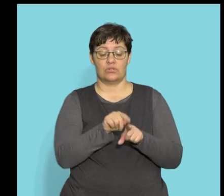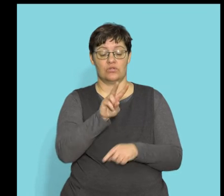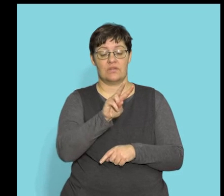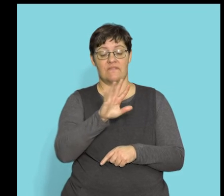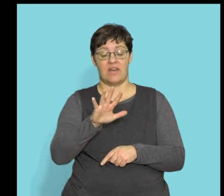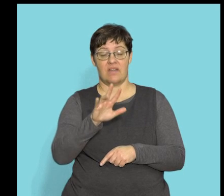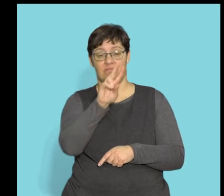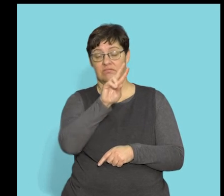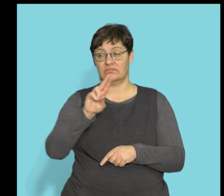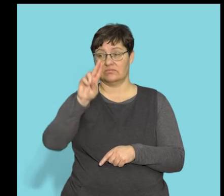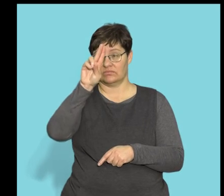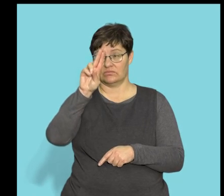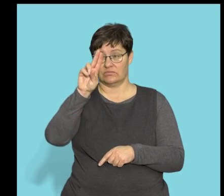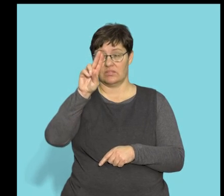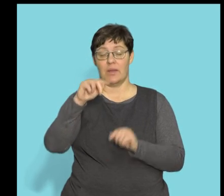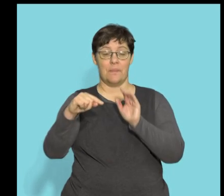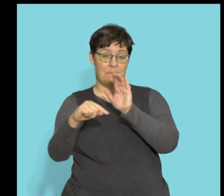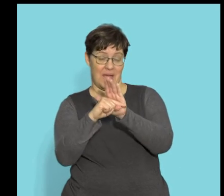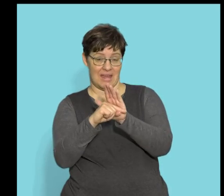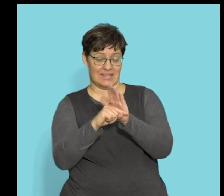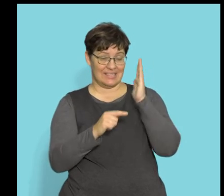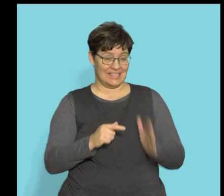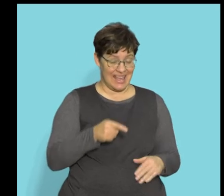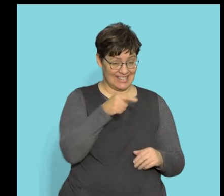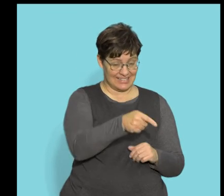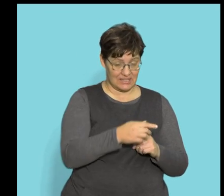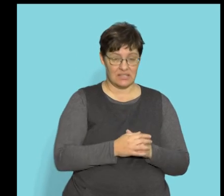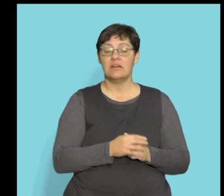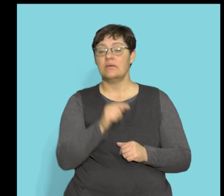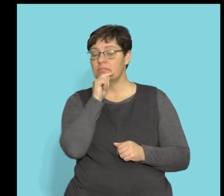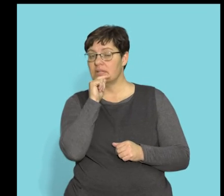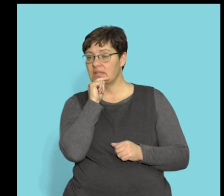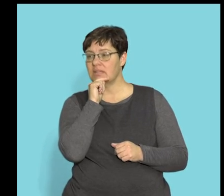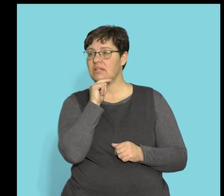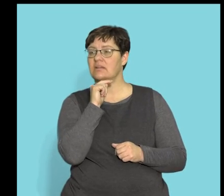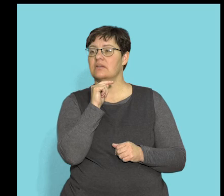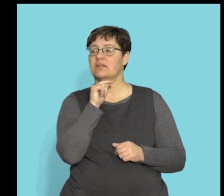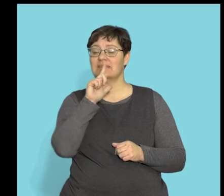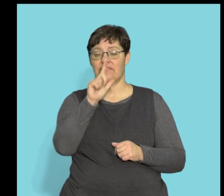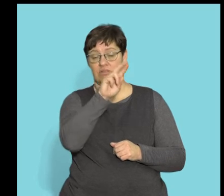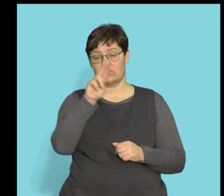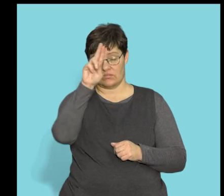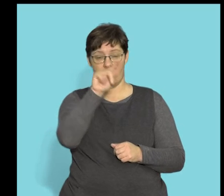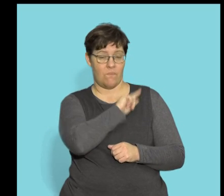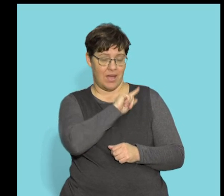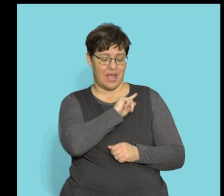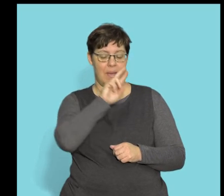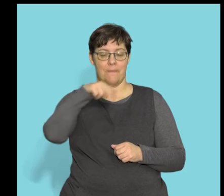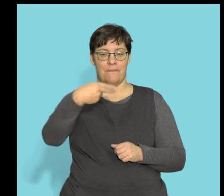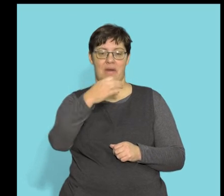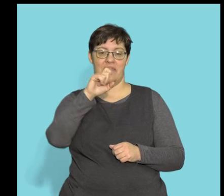So we always say the hypotenuse minus one of the sides squared, and this is because of